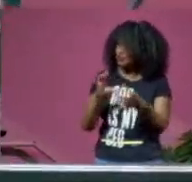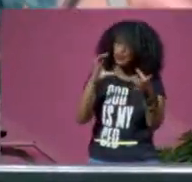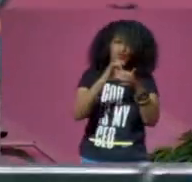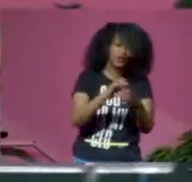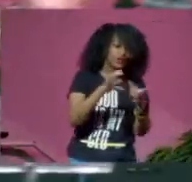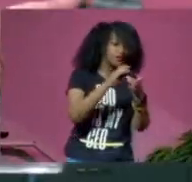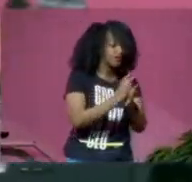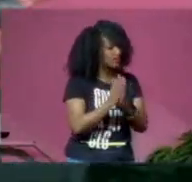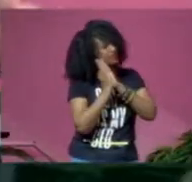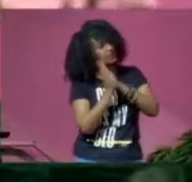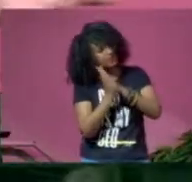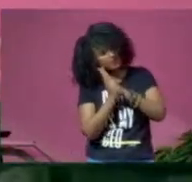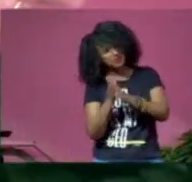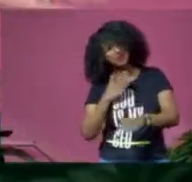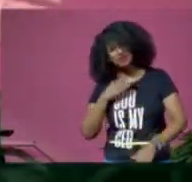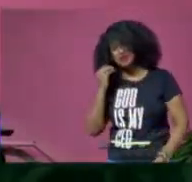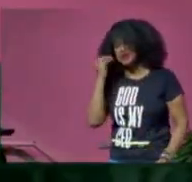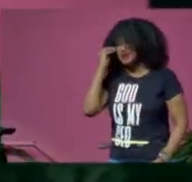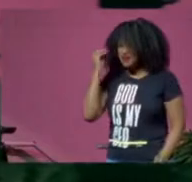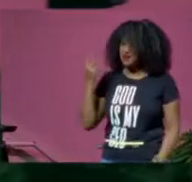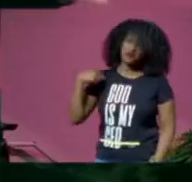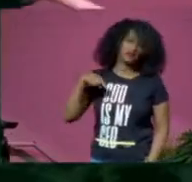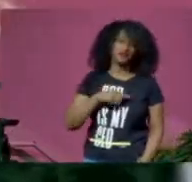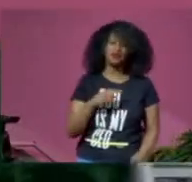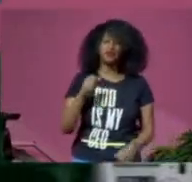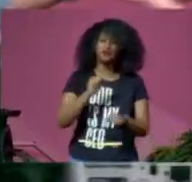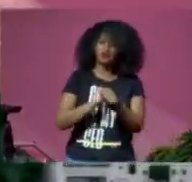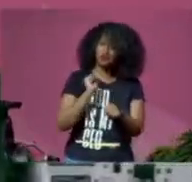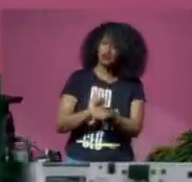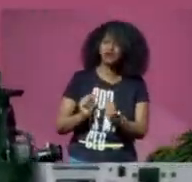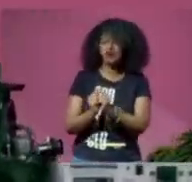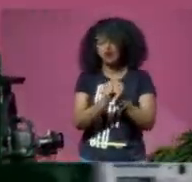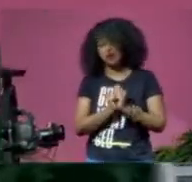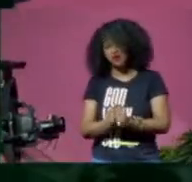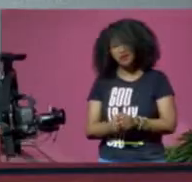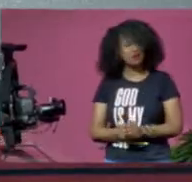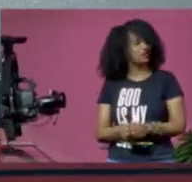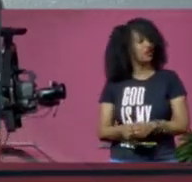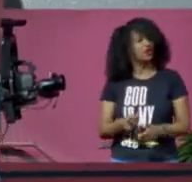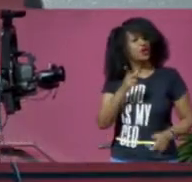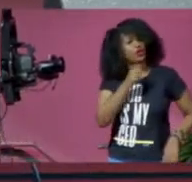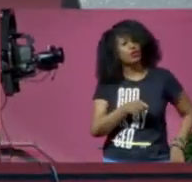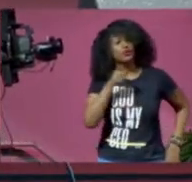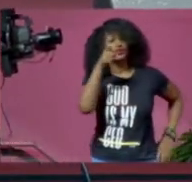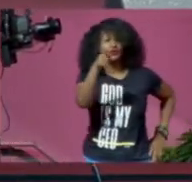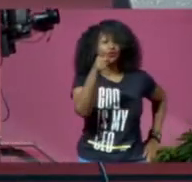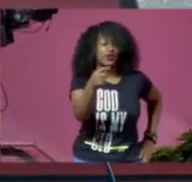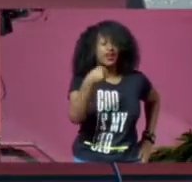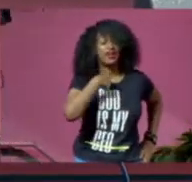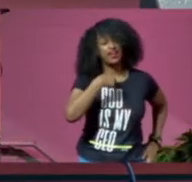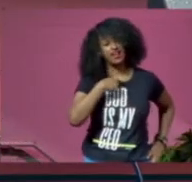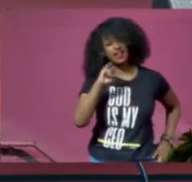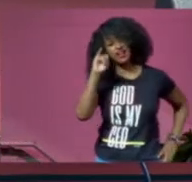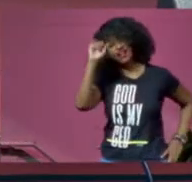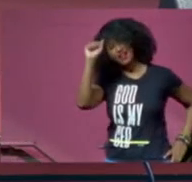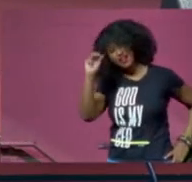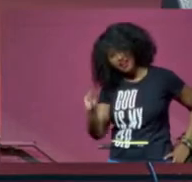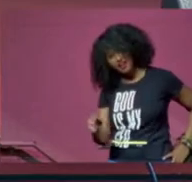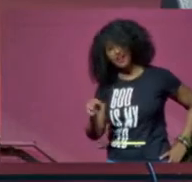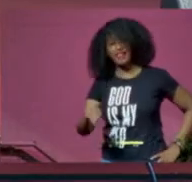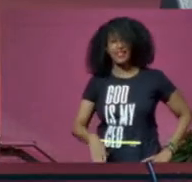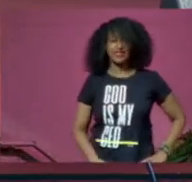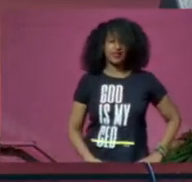slept on my stone, right? Yeah, we done been camping together. We done been fishing together. Who do you say? Yeah. Who do you